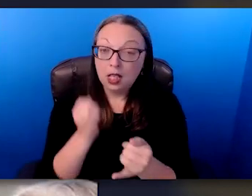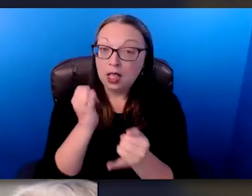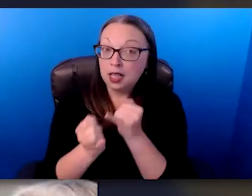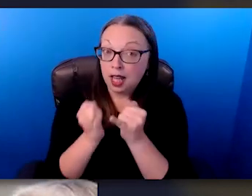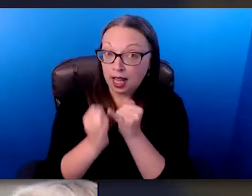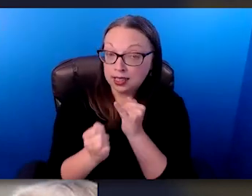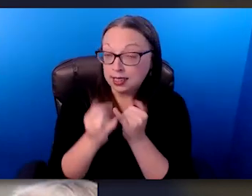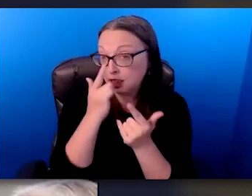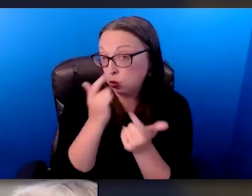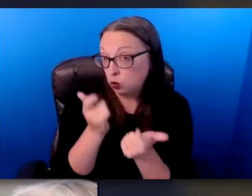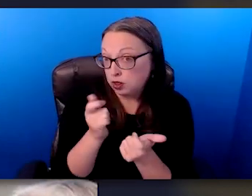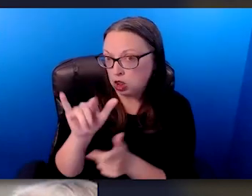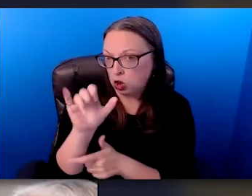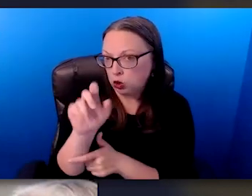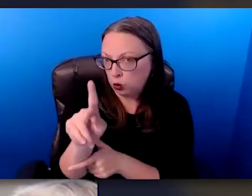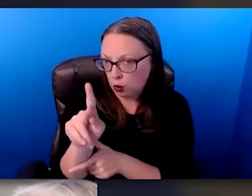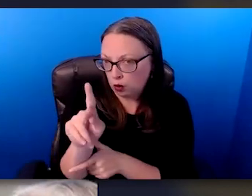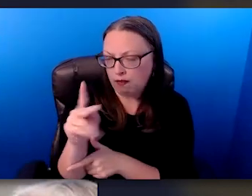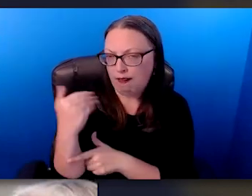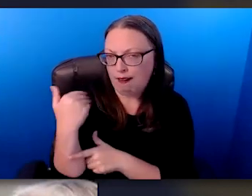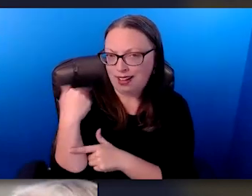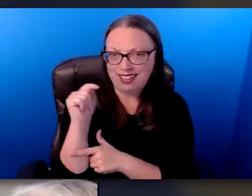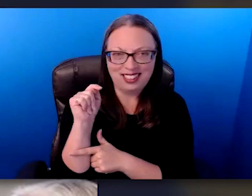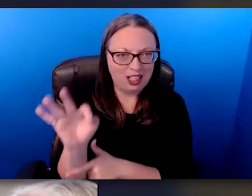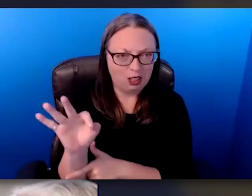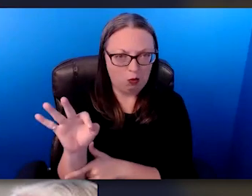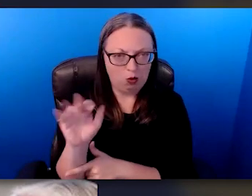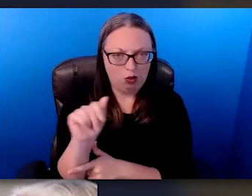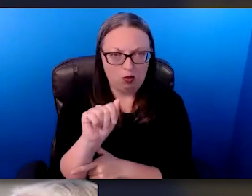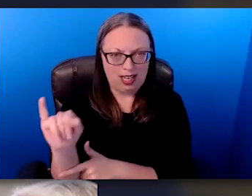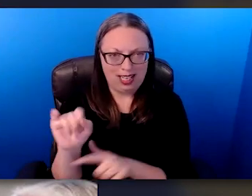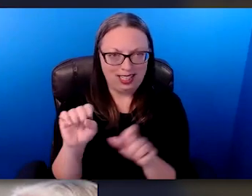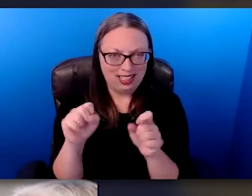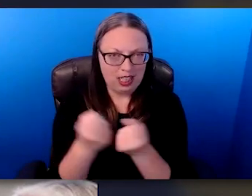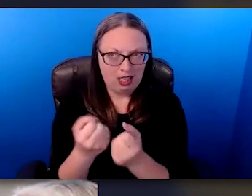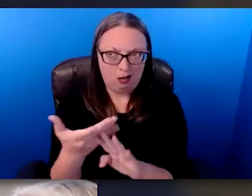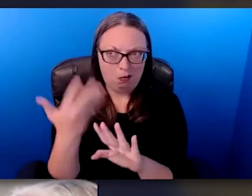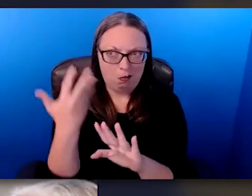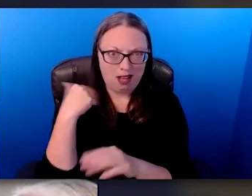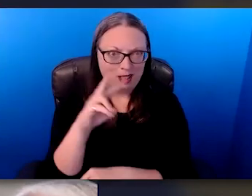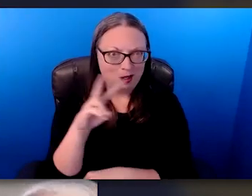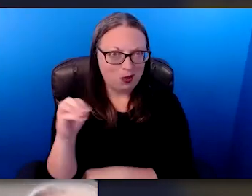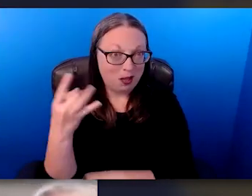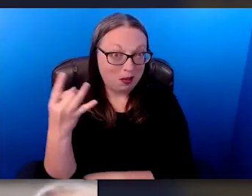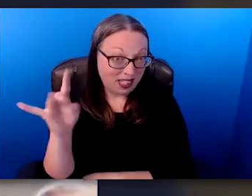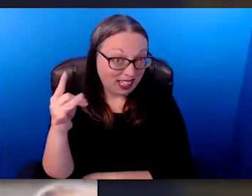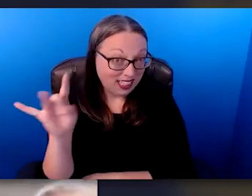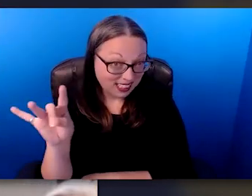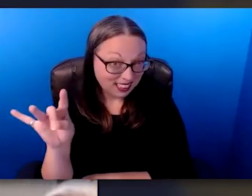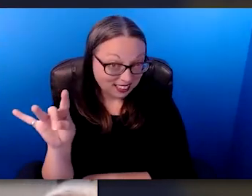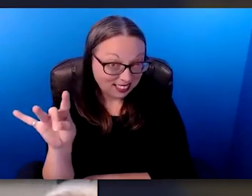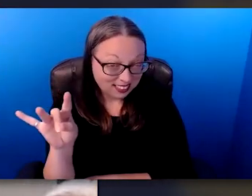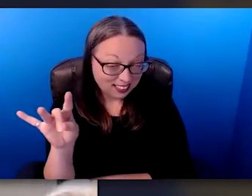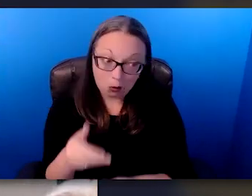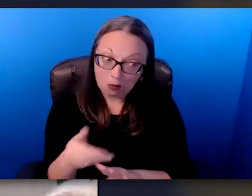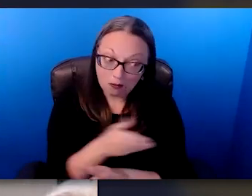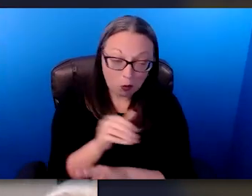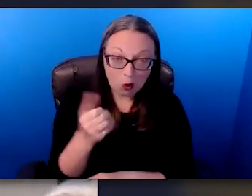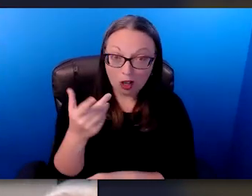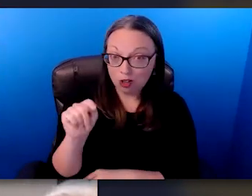interesting, York had a task force on AI and society in 2018. So before the